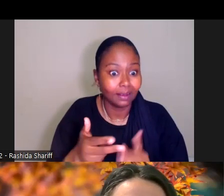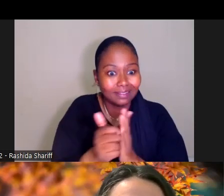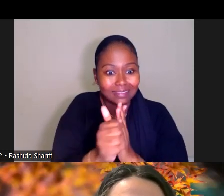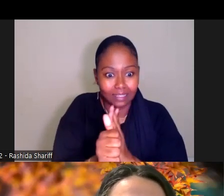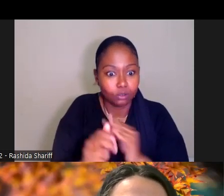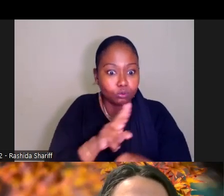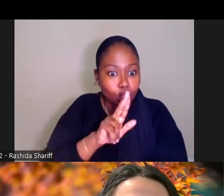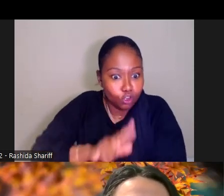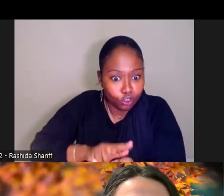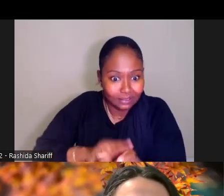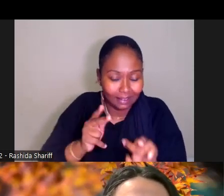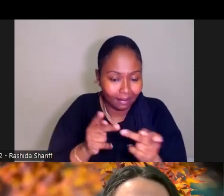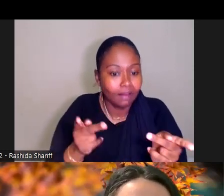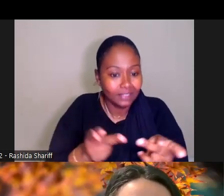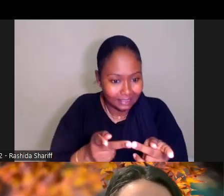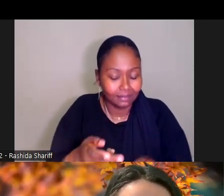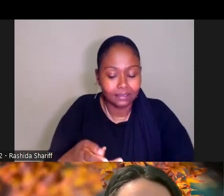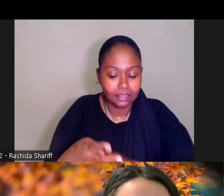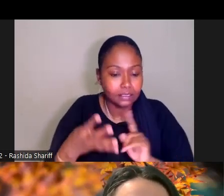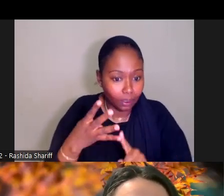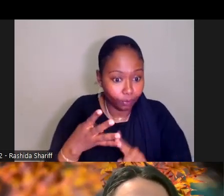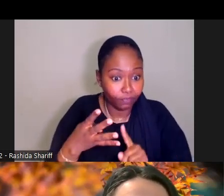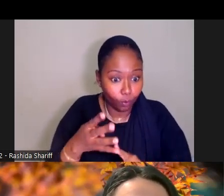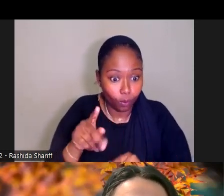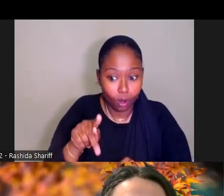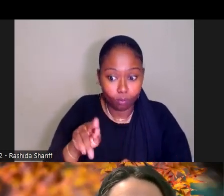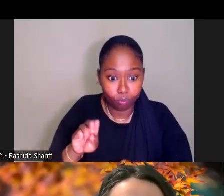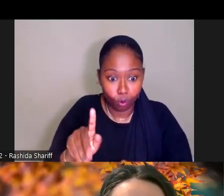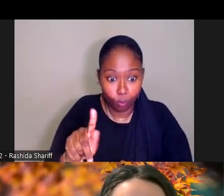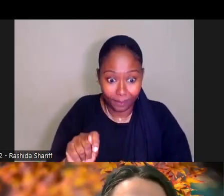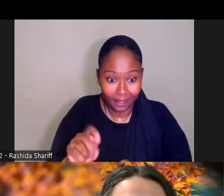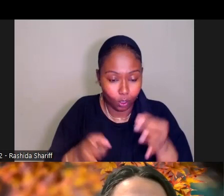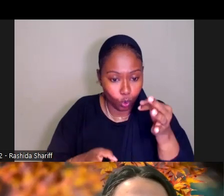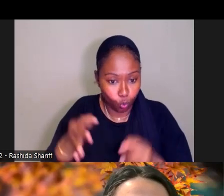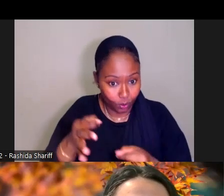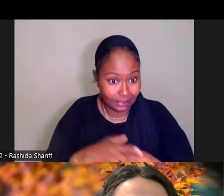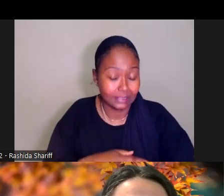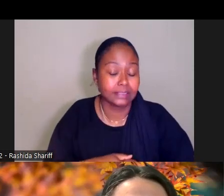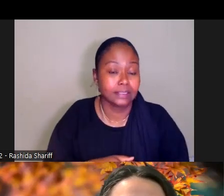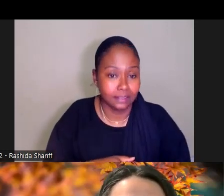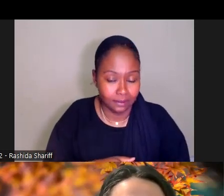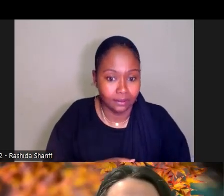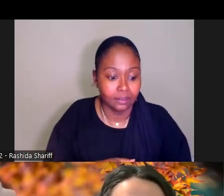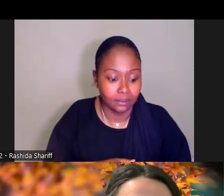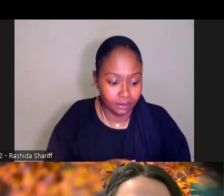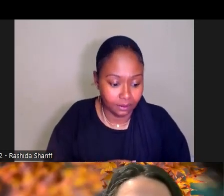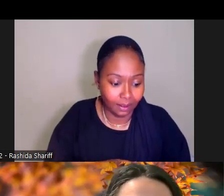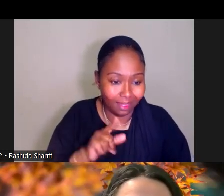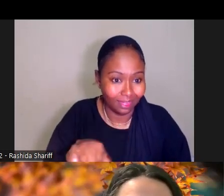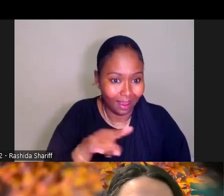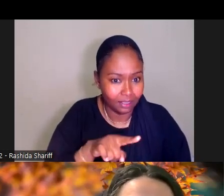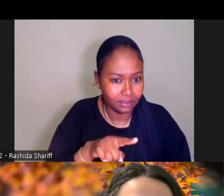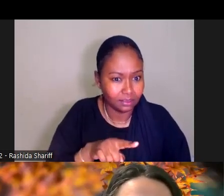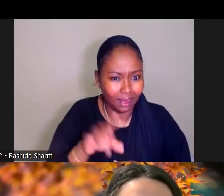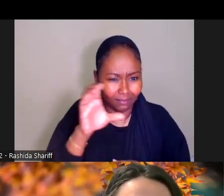4 is through the probate court. And so this is looking statewide, with all fit, this is looking statewide. This